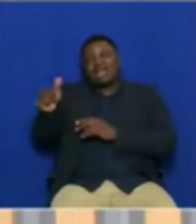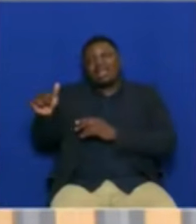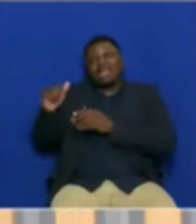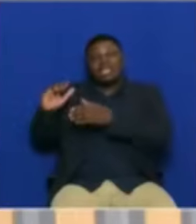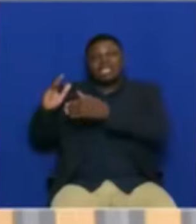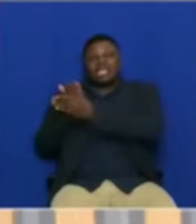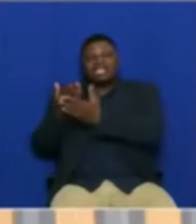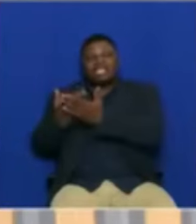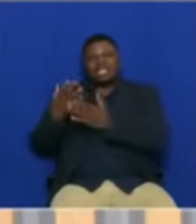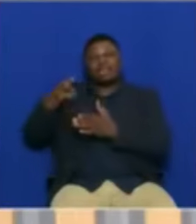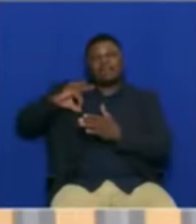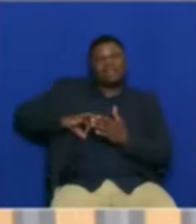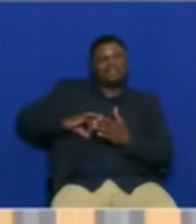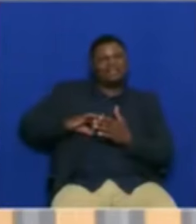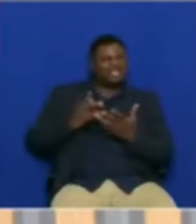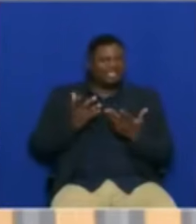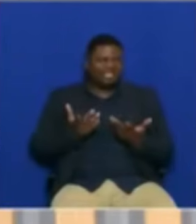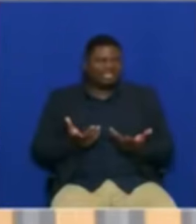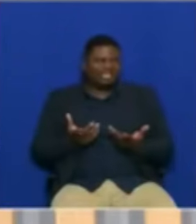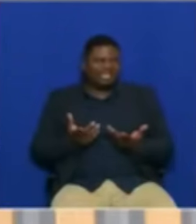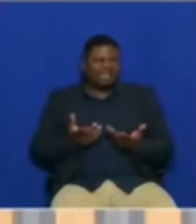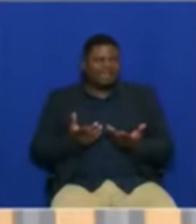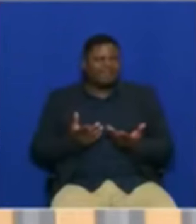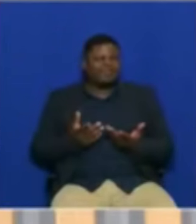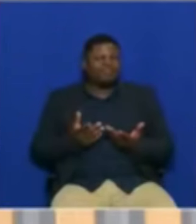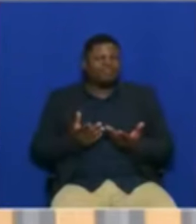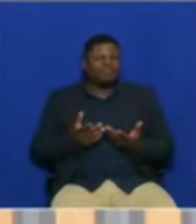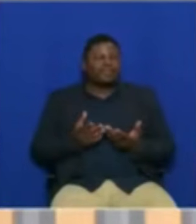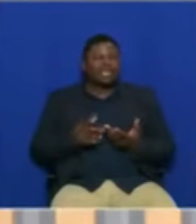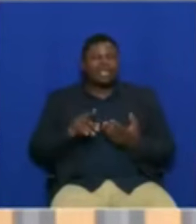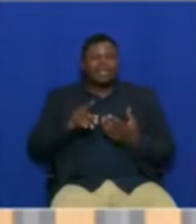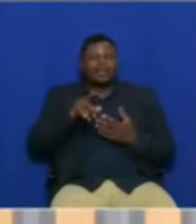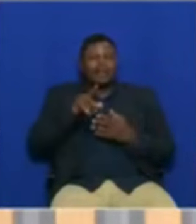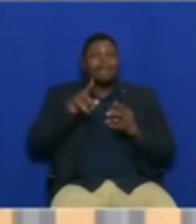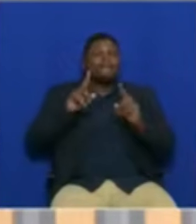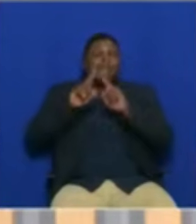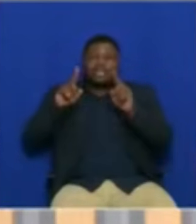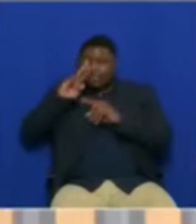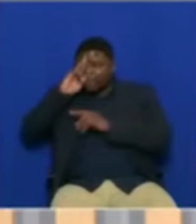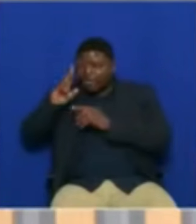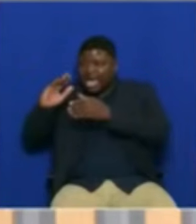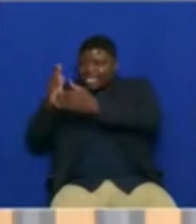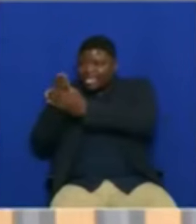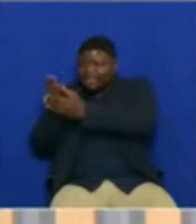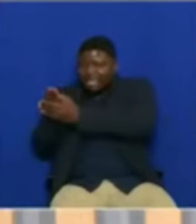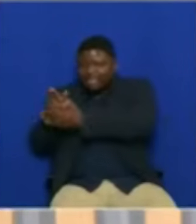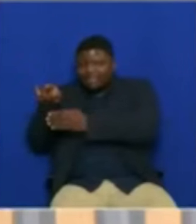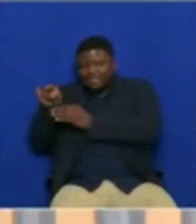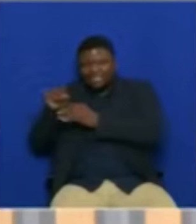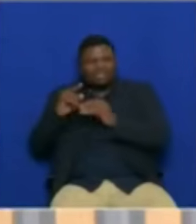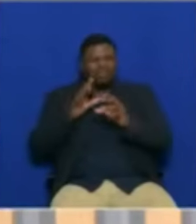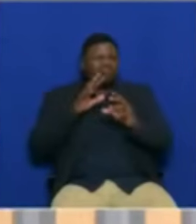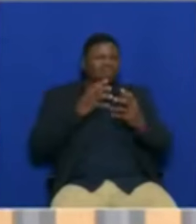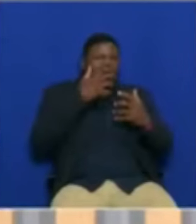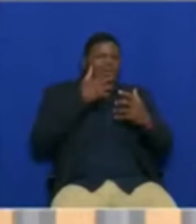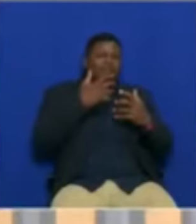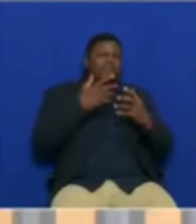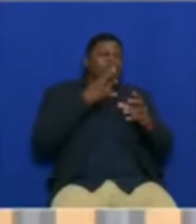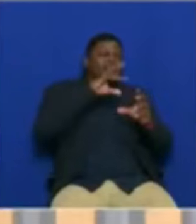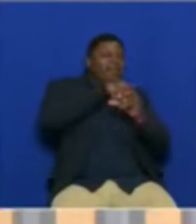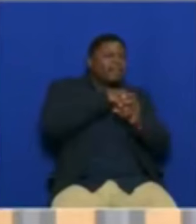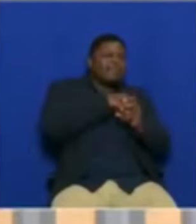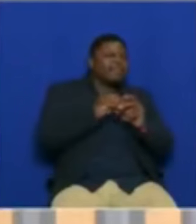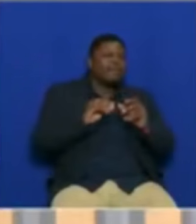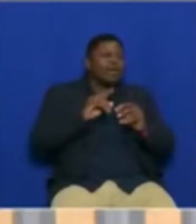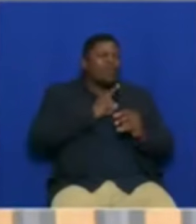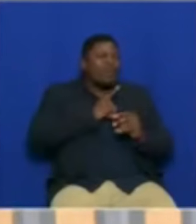You must accept it is on the face of it an abuse of your position that you are holding at the time when it